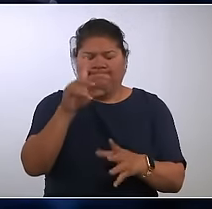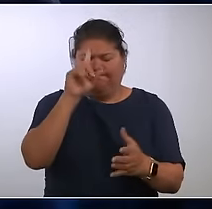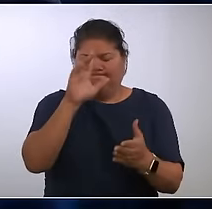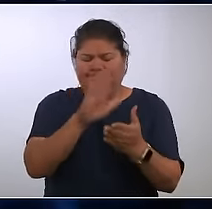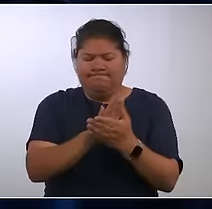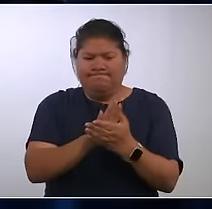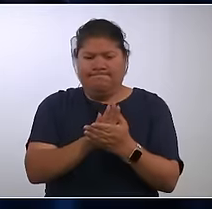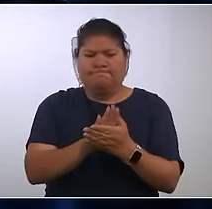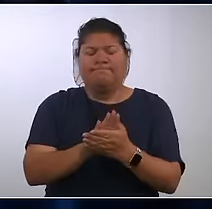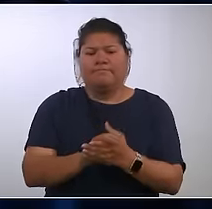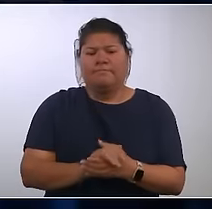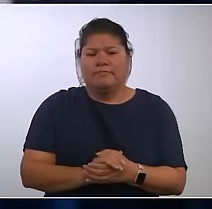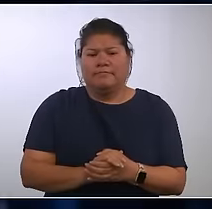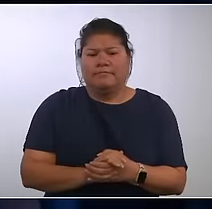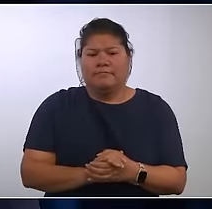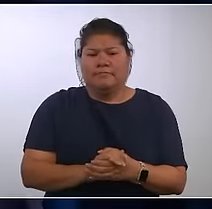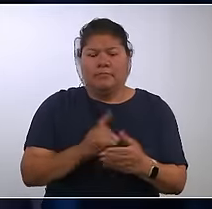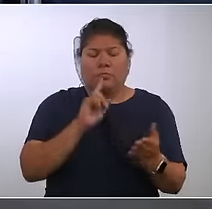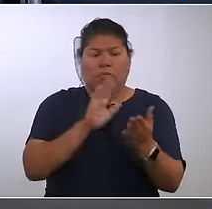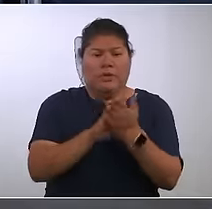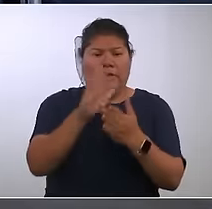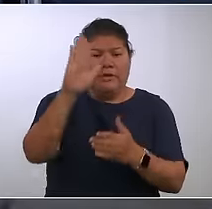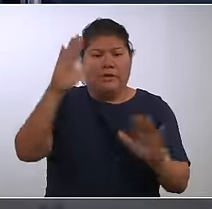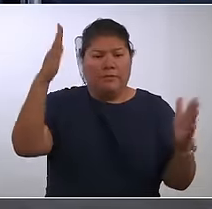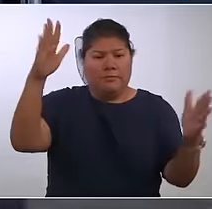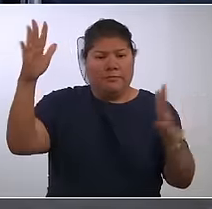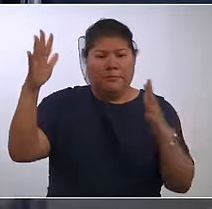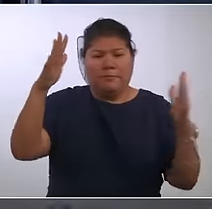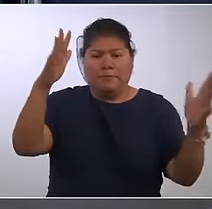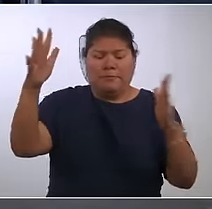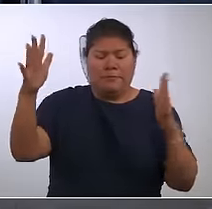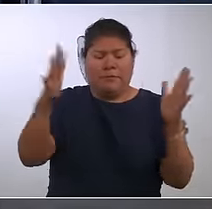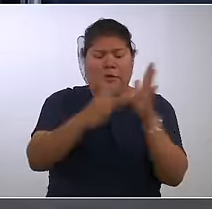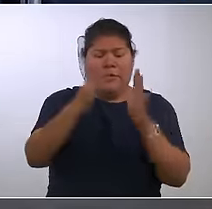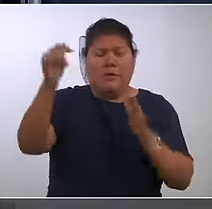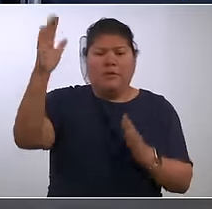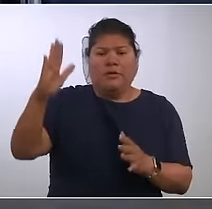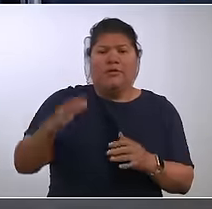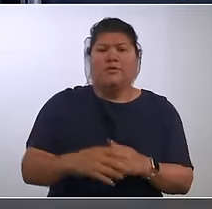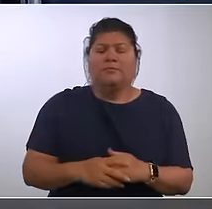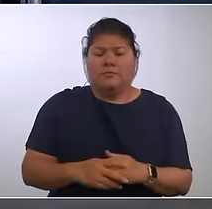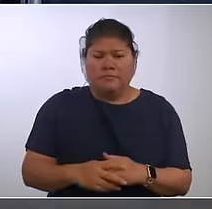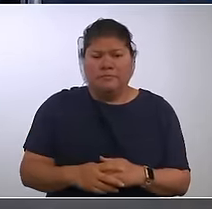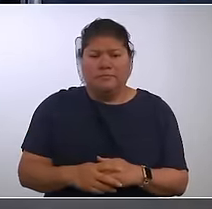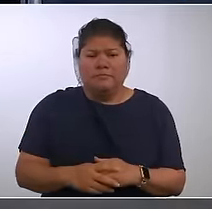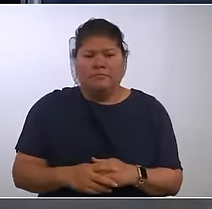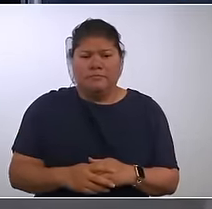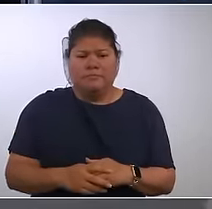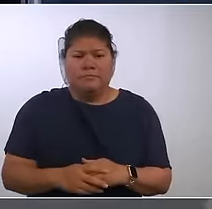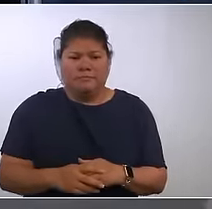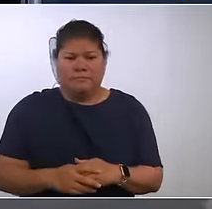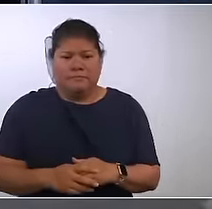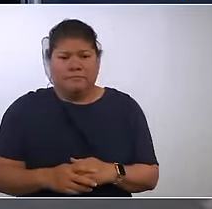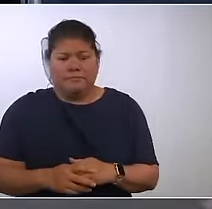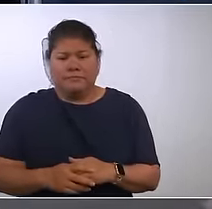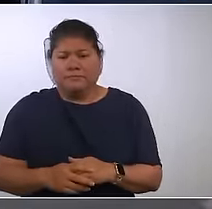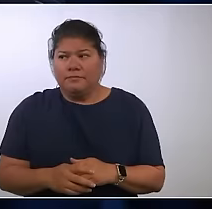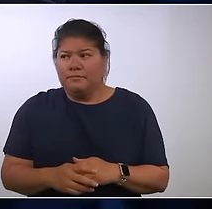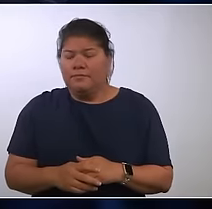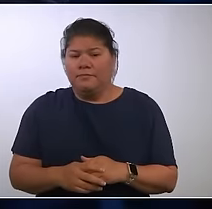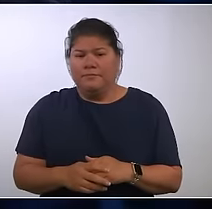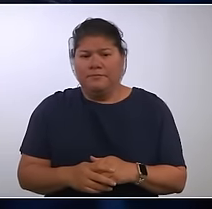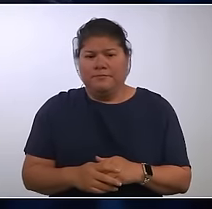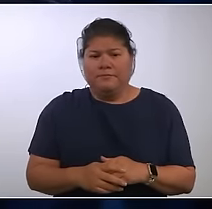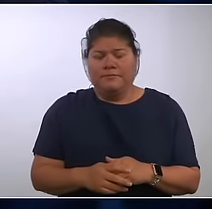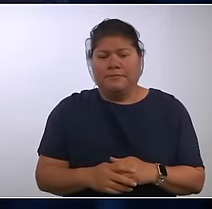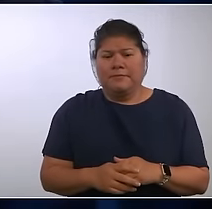believe that wholeheartedly. Alguien alaba a Dios en esta tarde y da gloria al Señor. Somebody praise God and give glory.